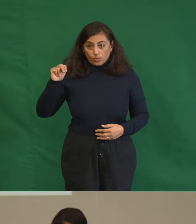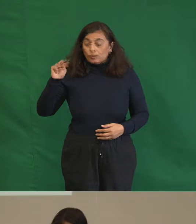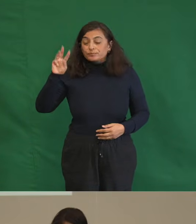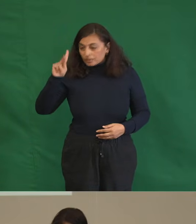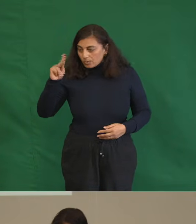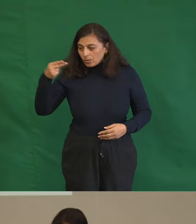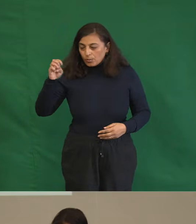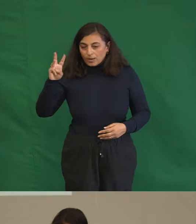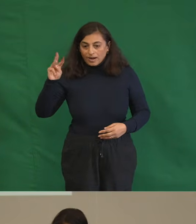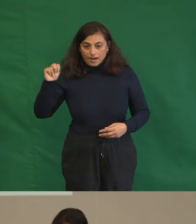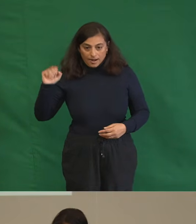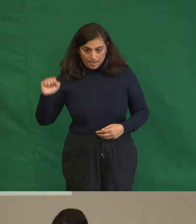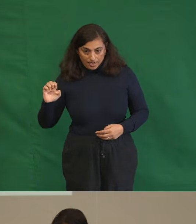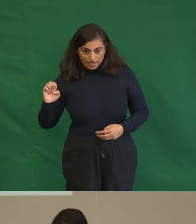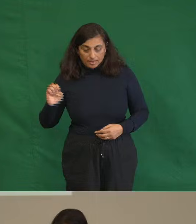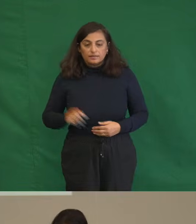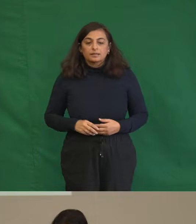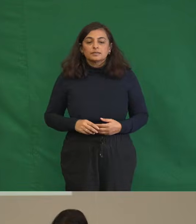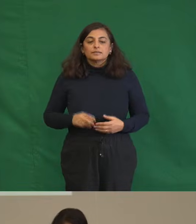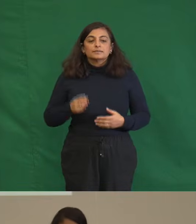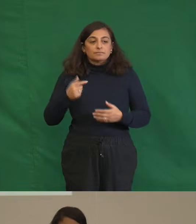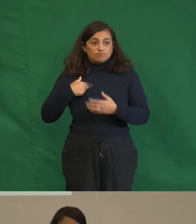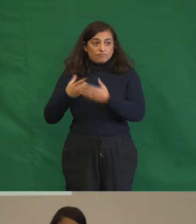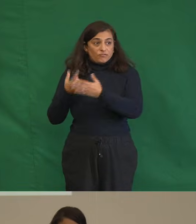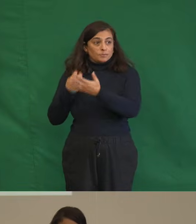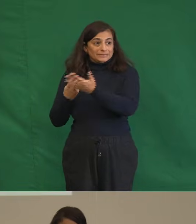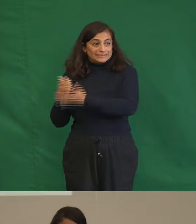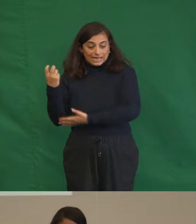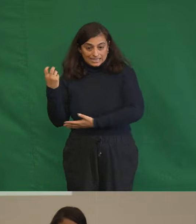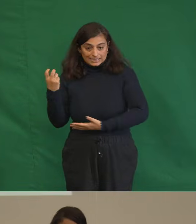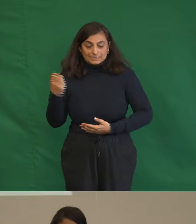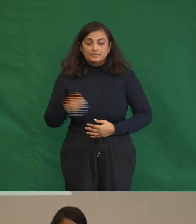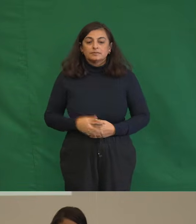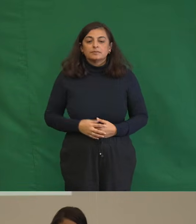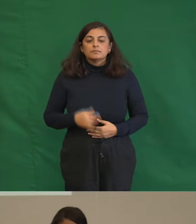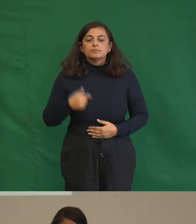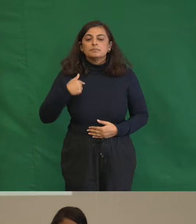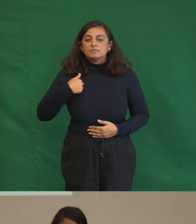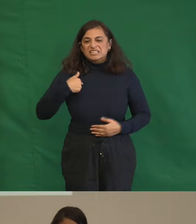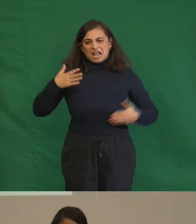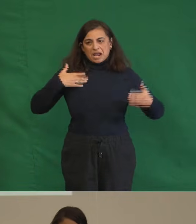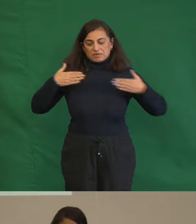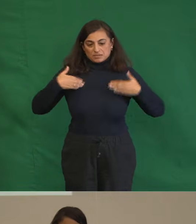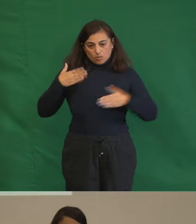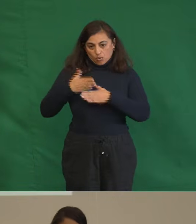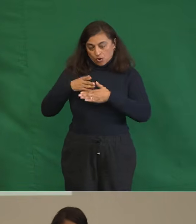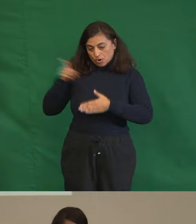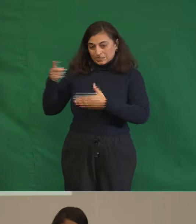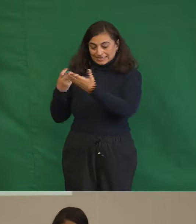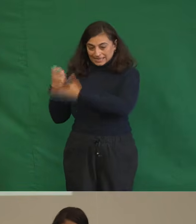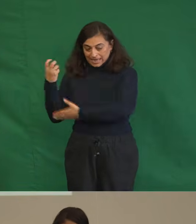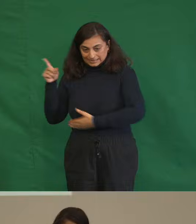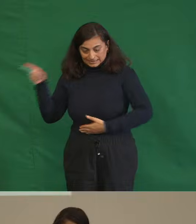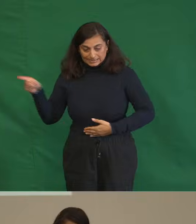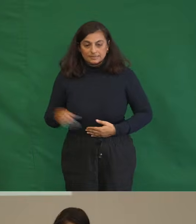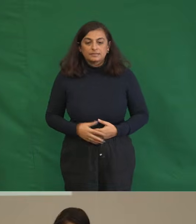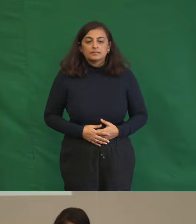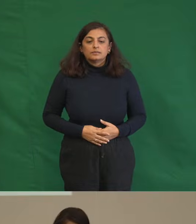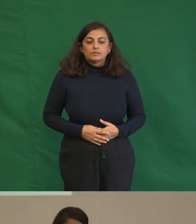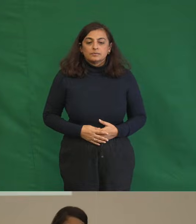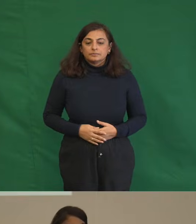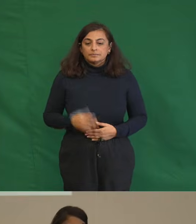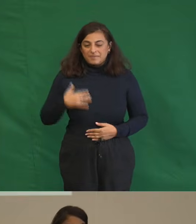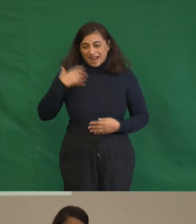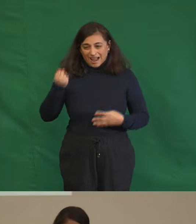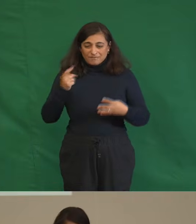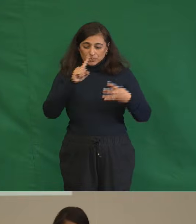Education Development. I am the LMS administrator and I'm going to have a number of questions, so please bear with me and